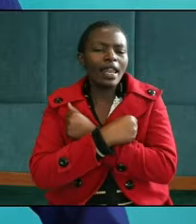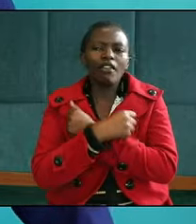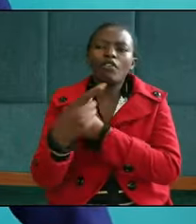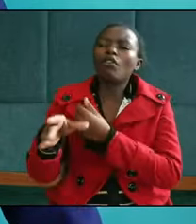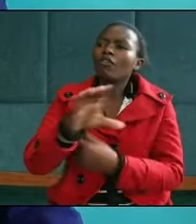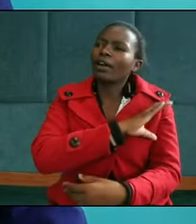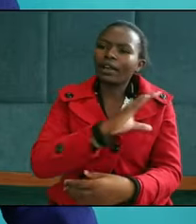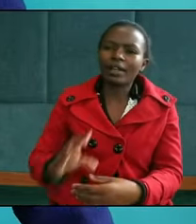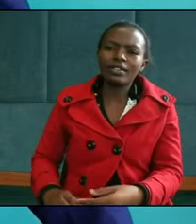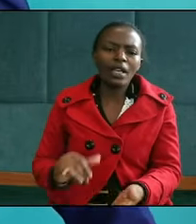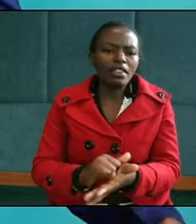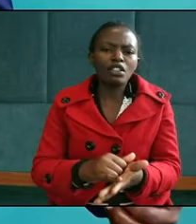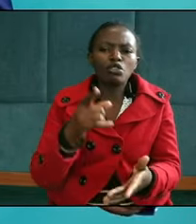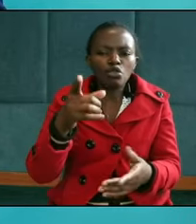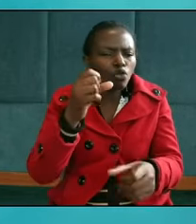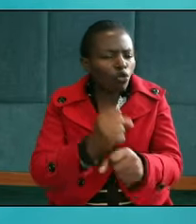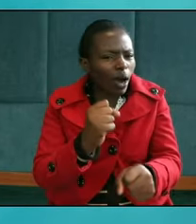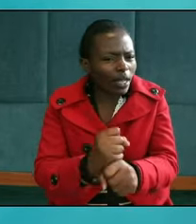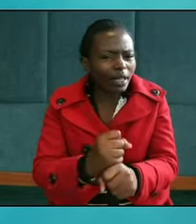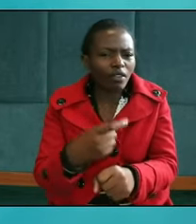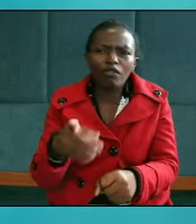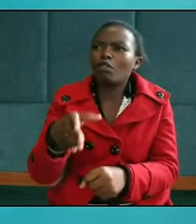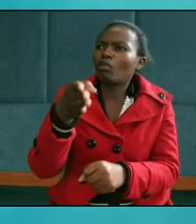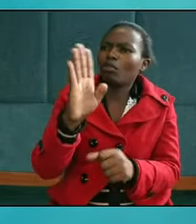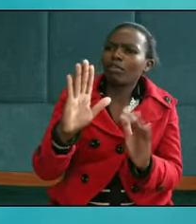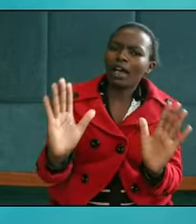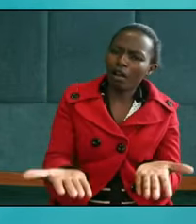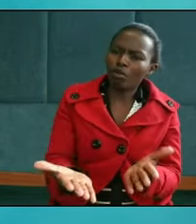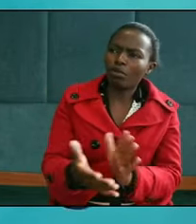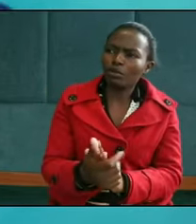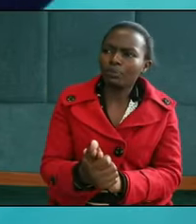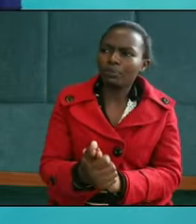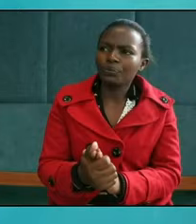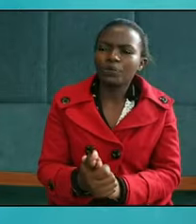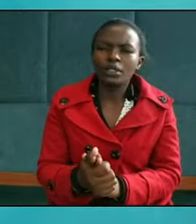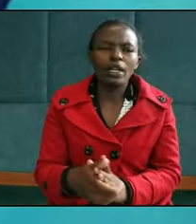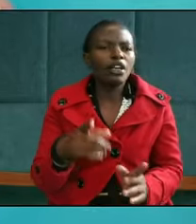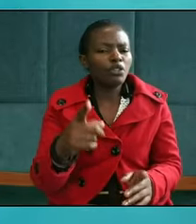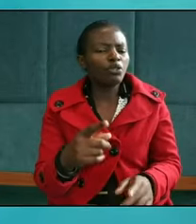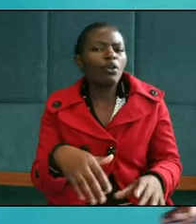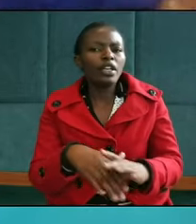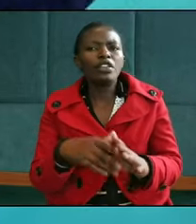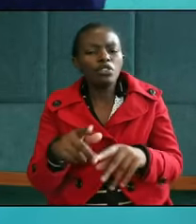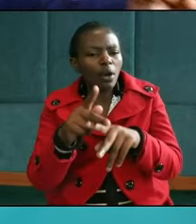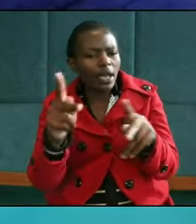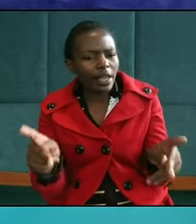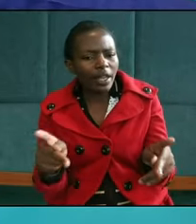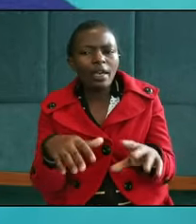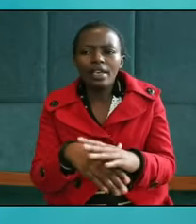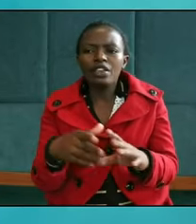God? Can you say, "Here am I, Lord, send me in my mechanic area. Here am I, Lord, send me in